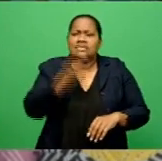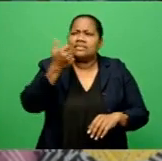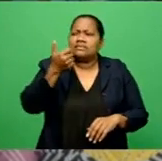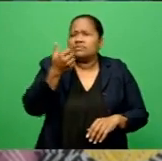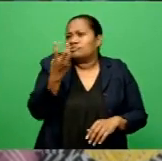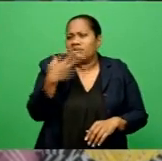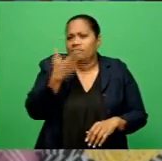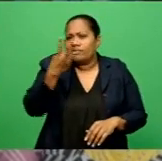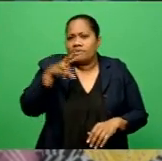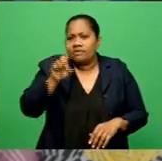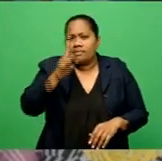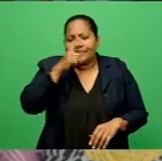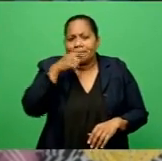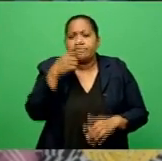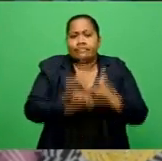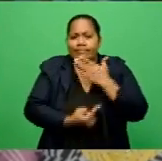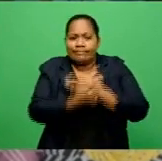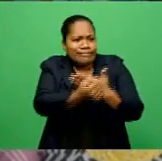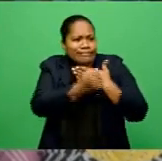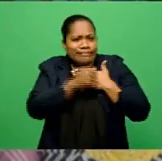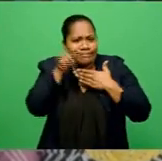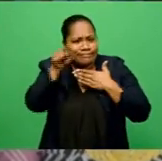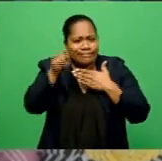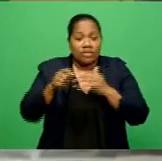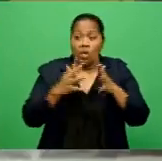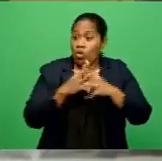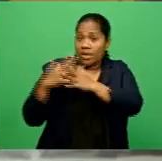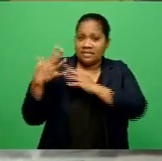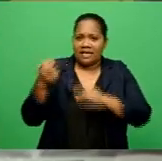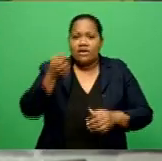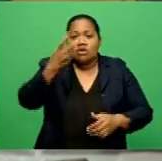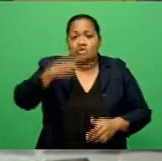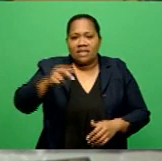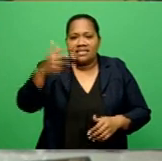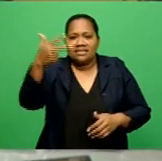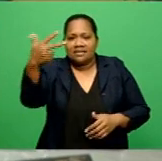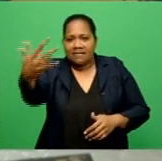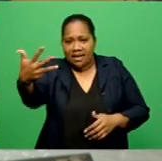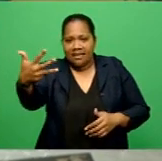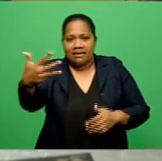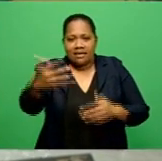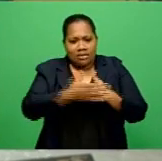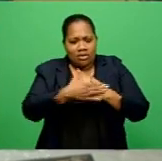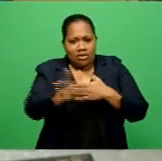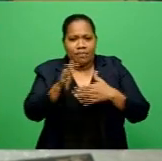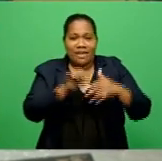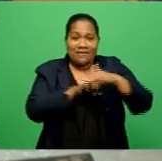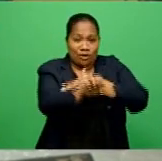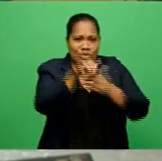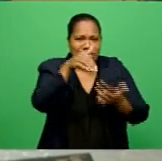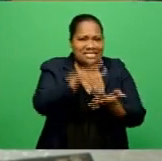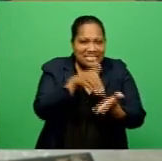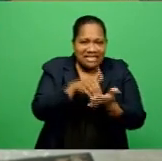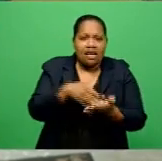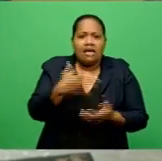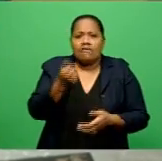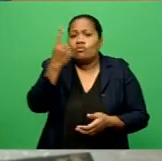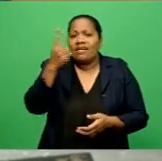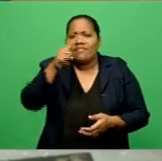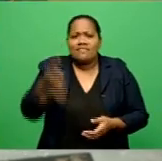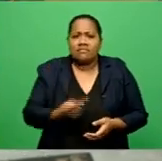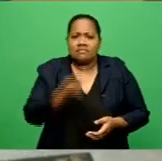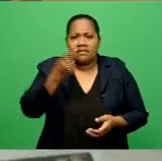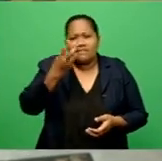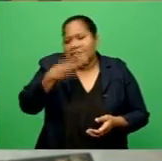6,331 people taking shelter, and the West has 29 active centers with 1,033